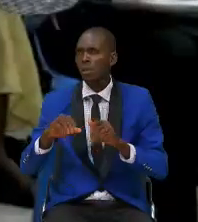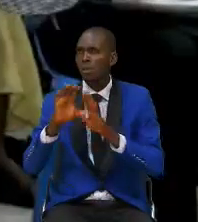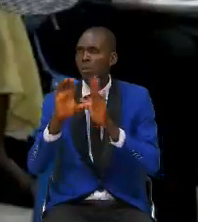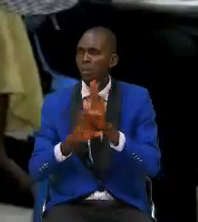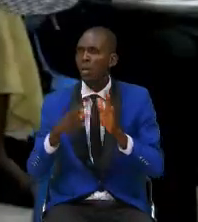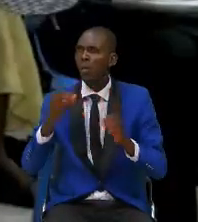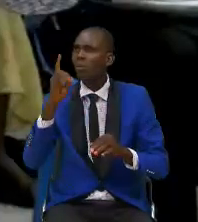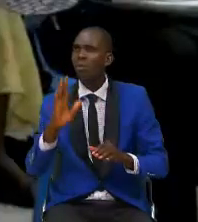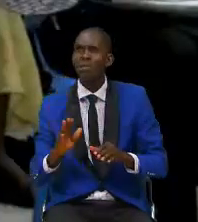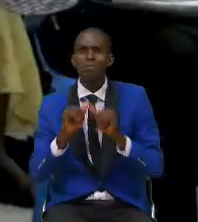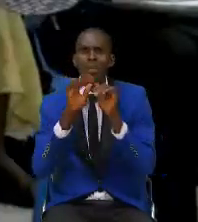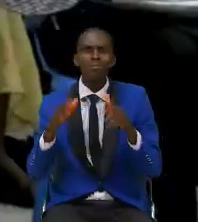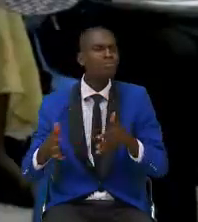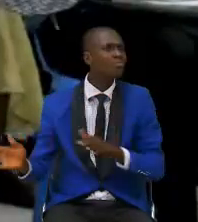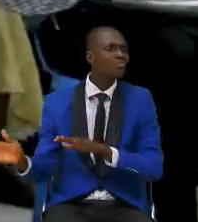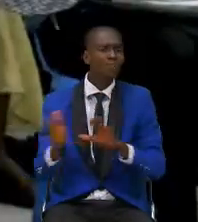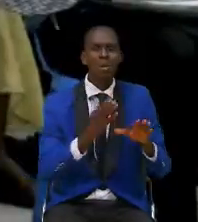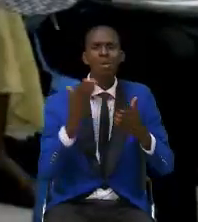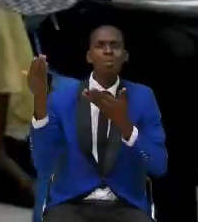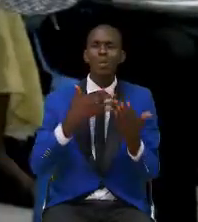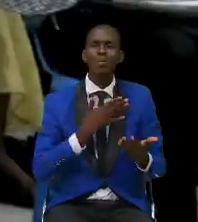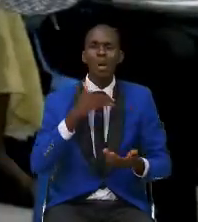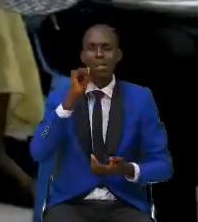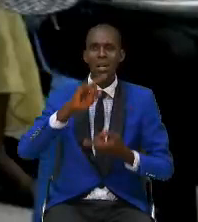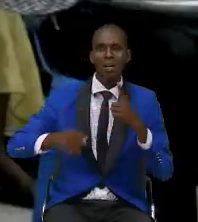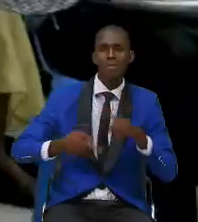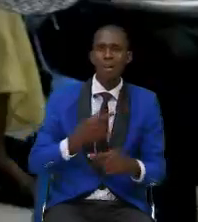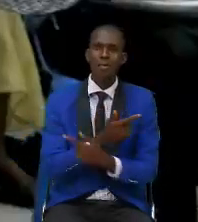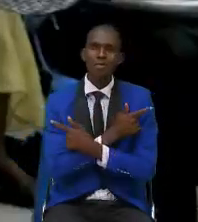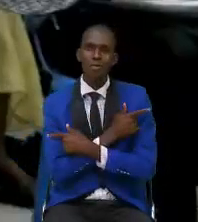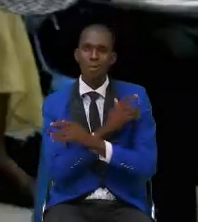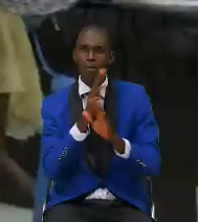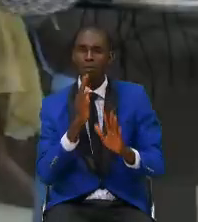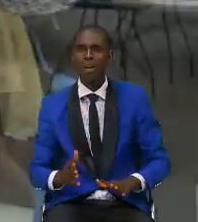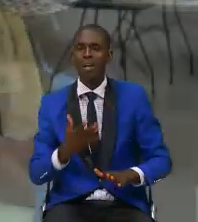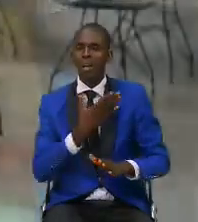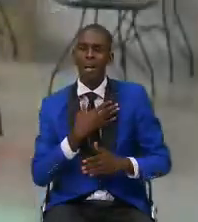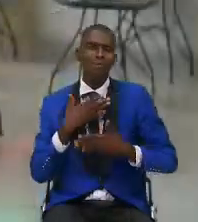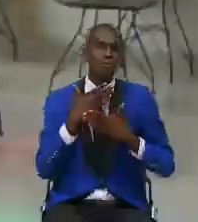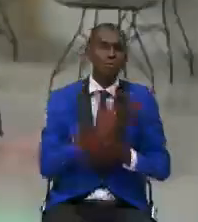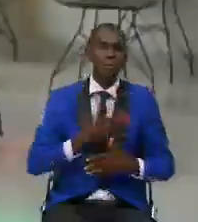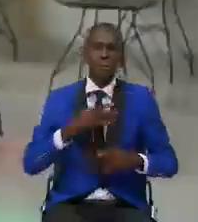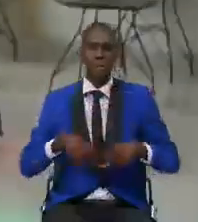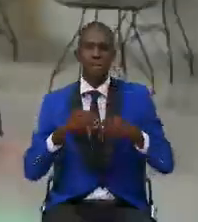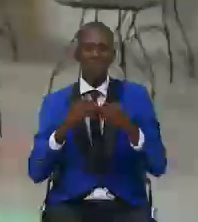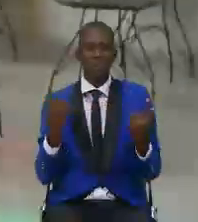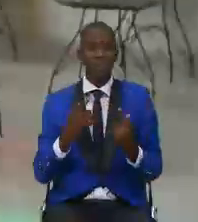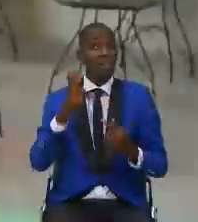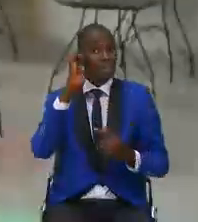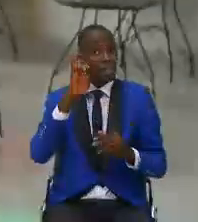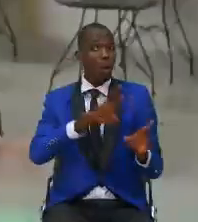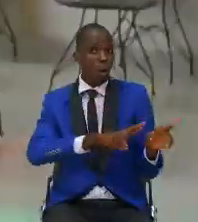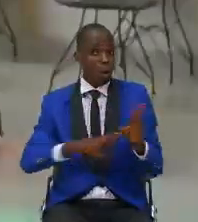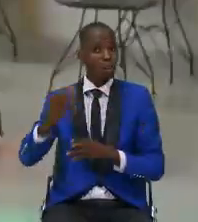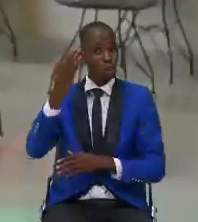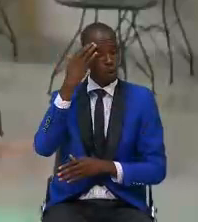wine and bring all my concubines. And he led an hypocritical life. He knew the story of his father. And he knew the